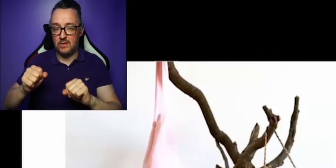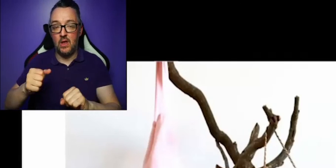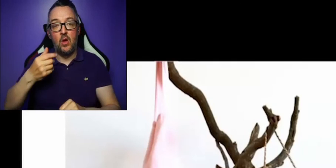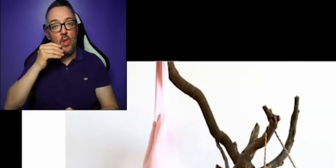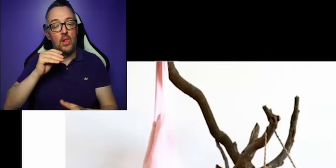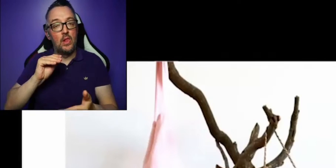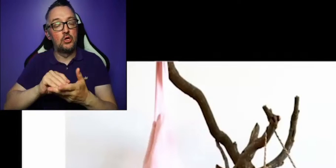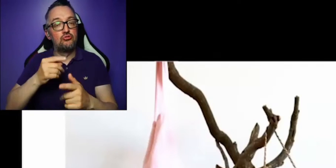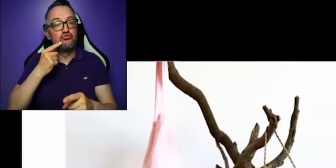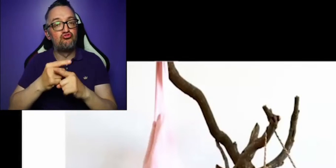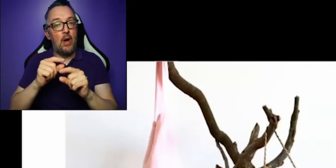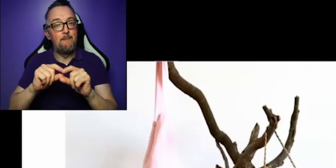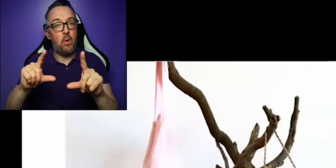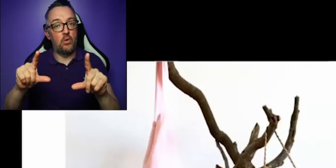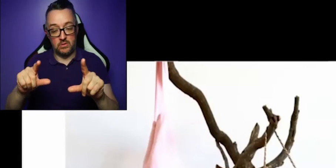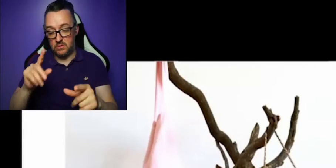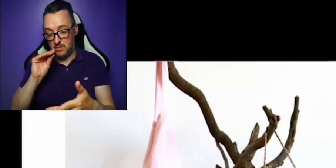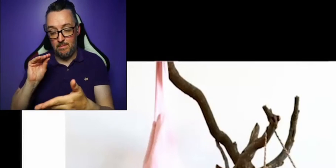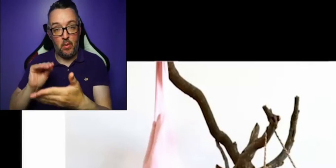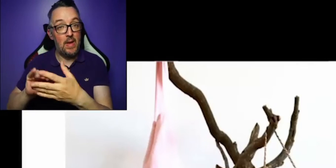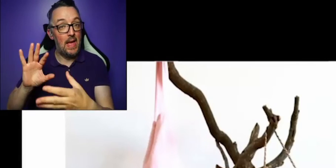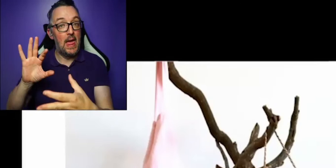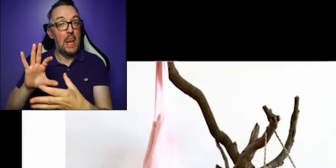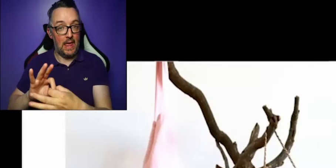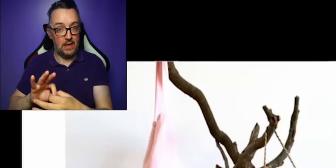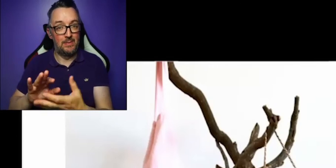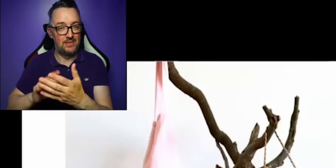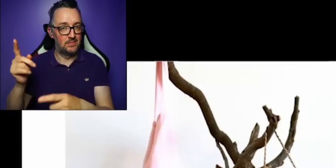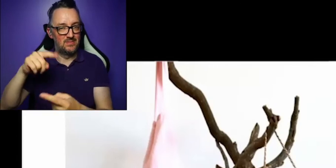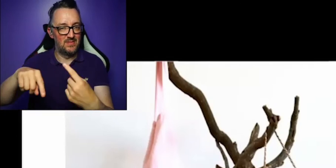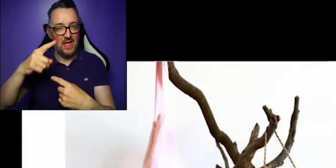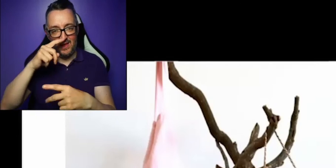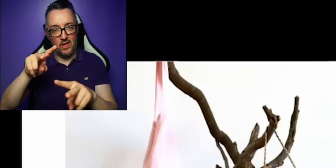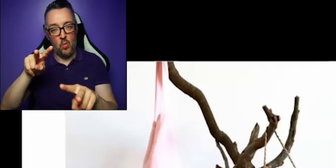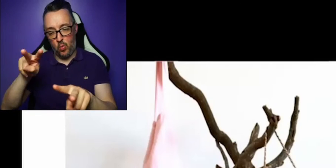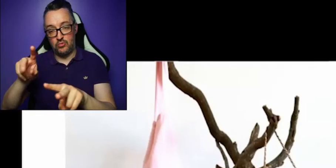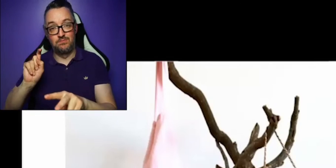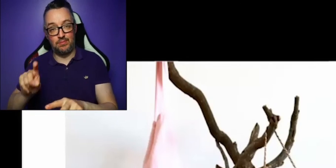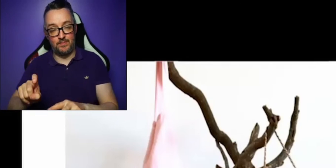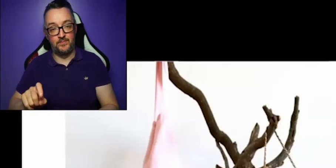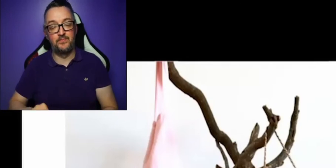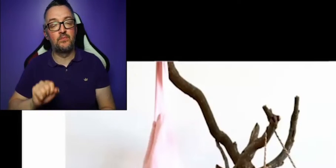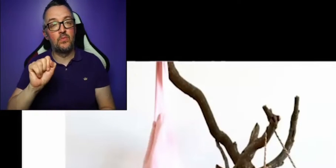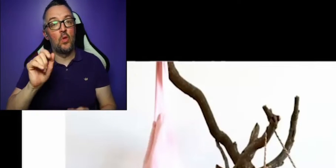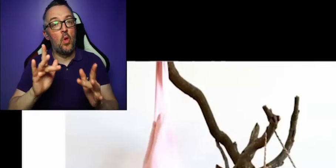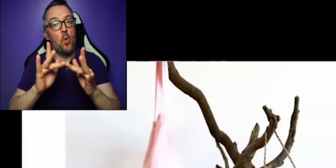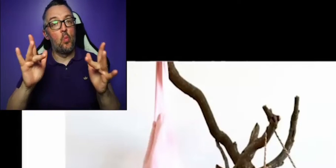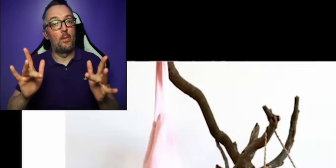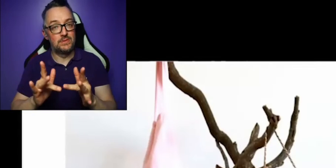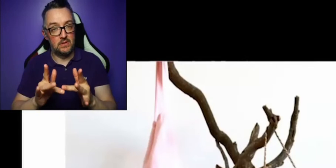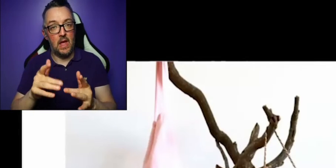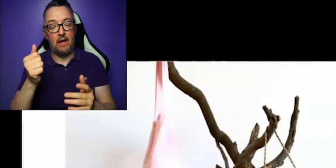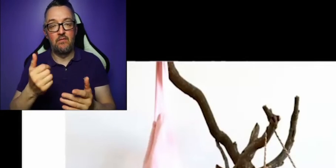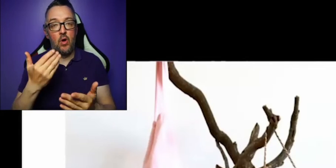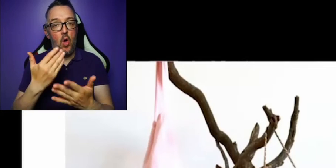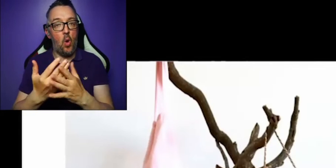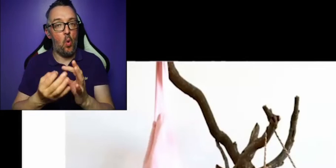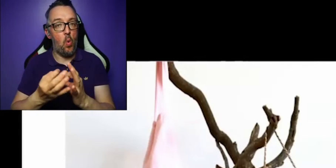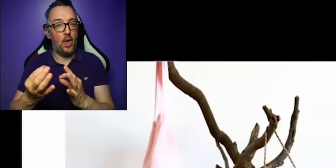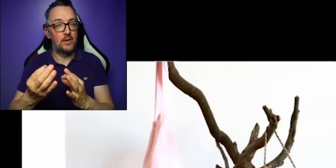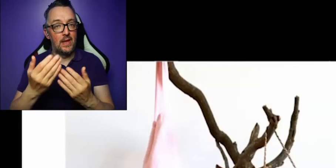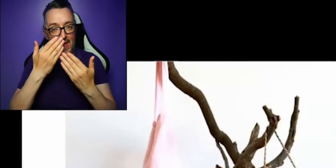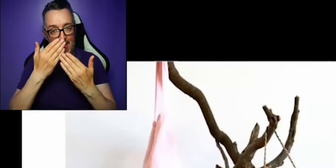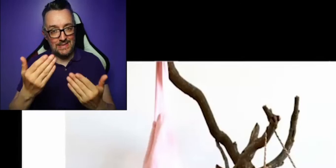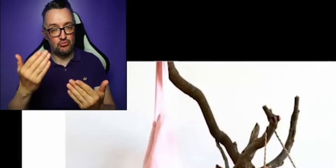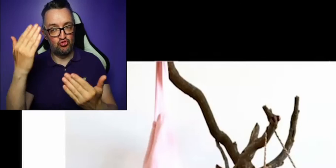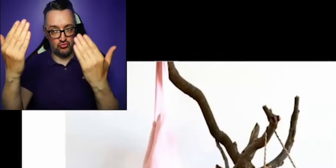a link in the chat box for everyone to see it, Sonia. And it's on your website. It's an online exhibition that